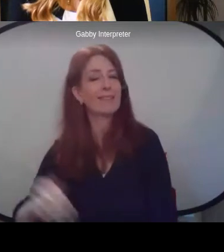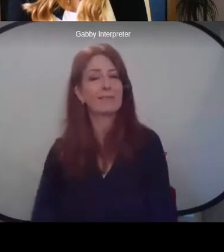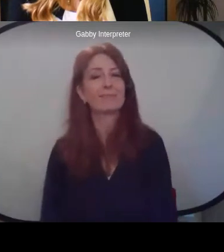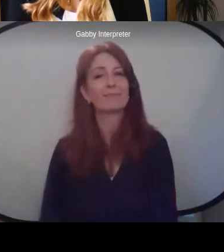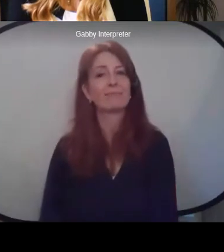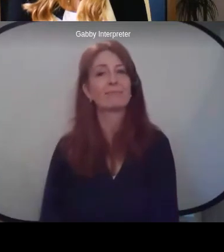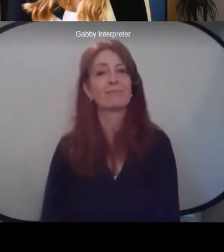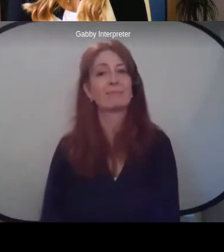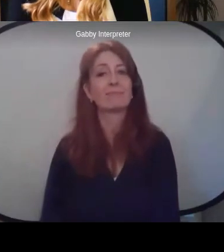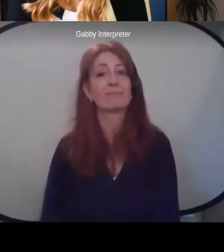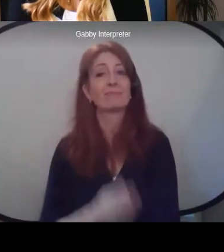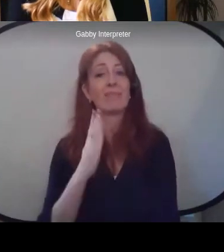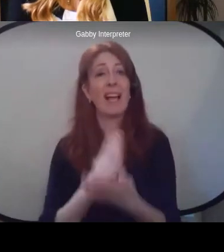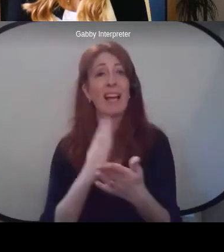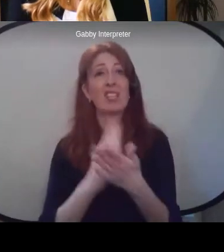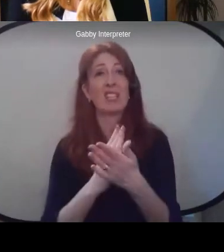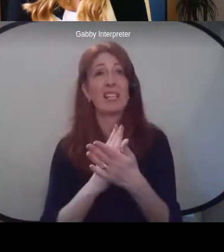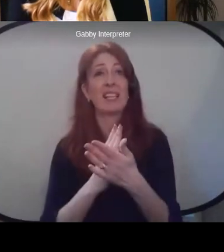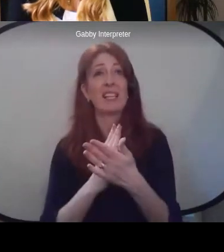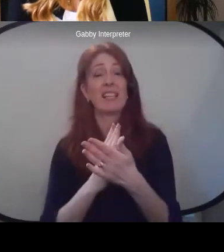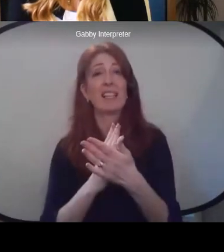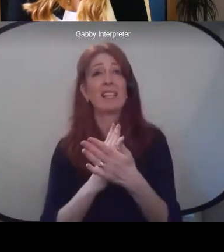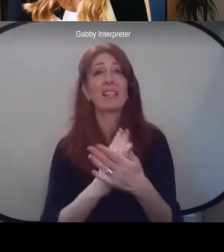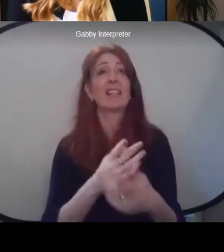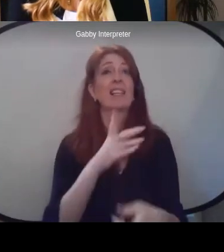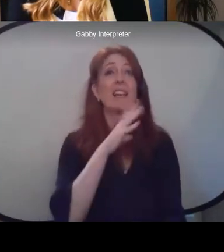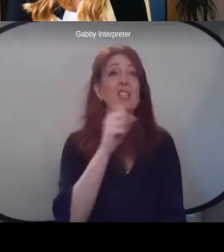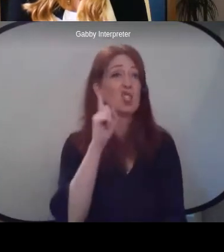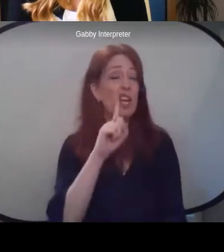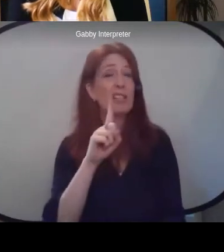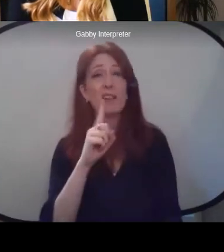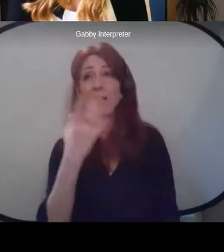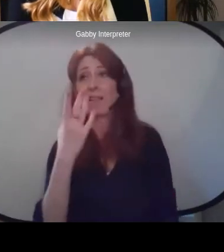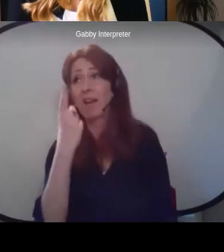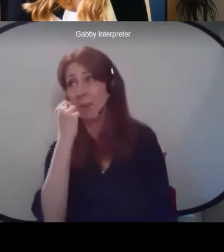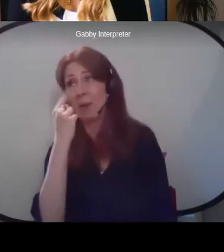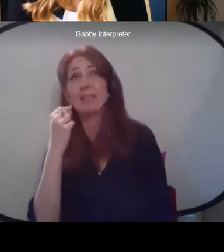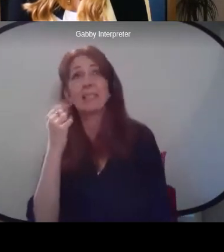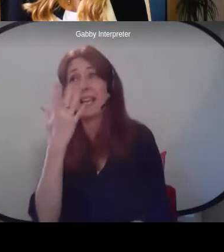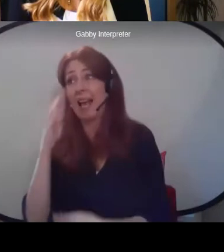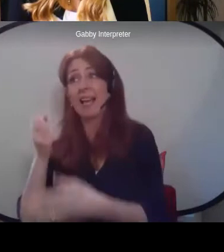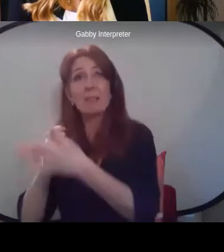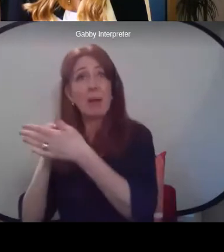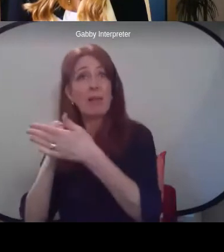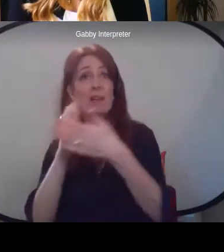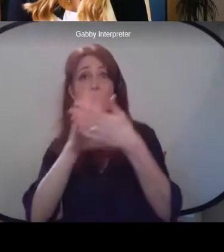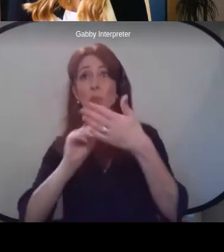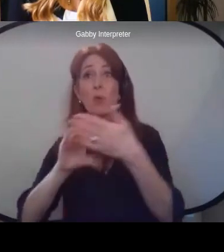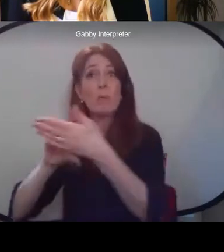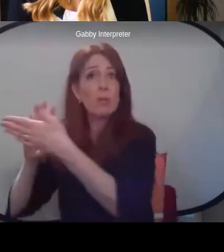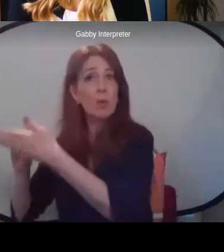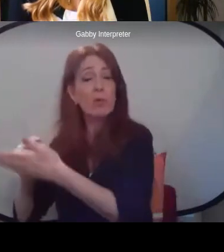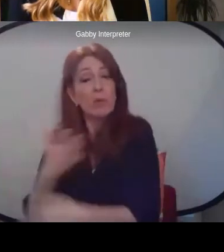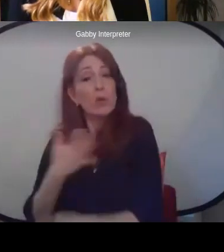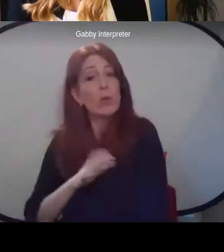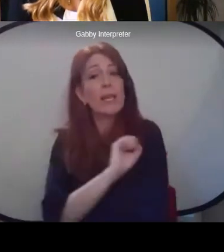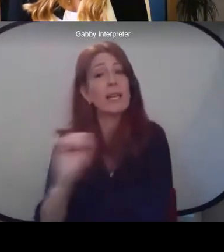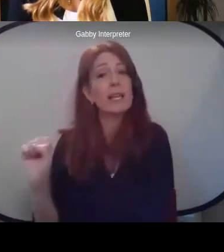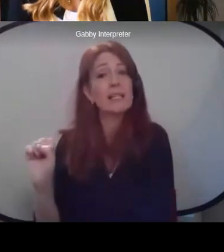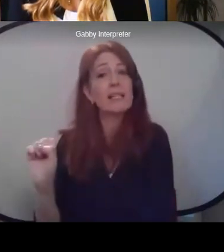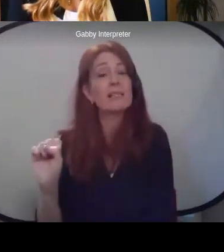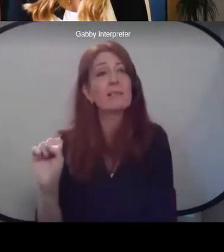sort of take out the age barrier and the gender barrier and the ability barrier and find out what would really make them start